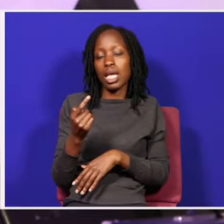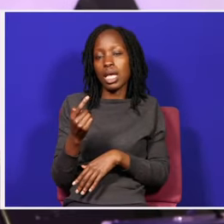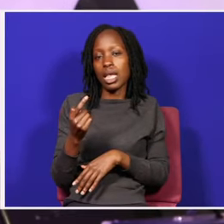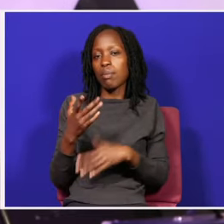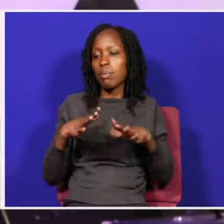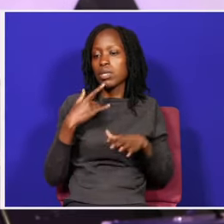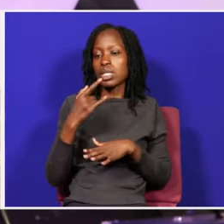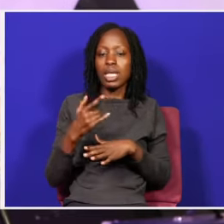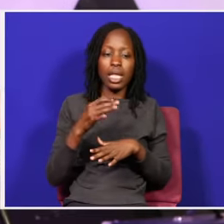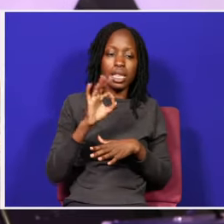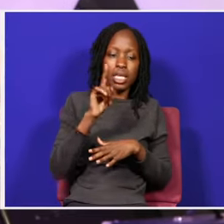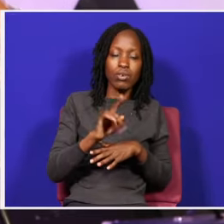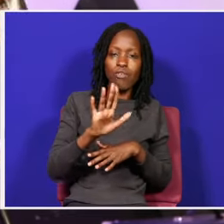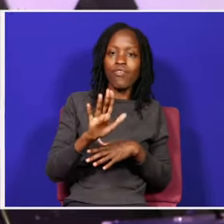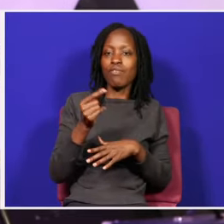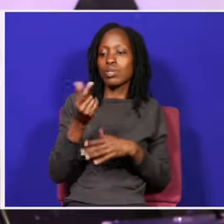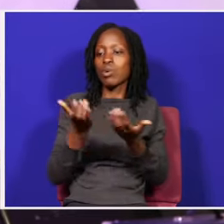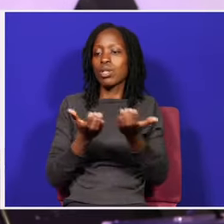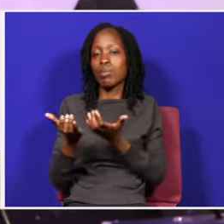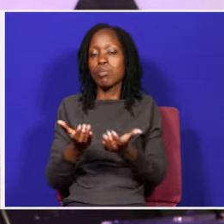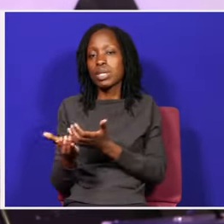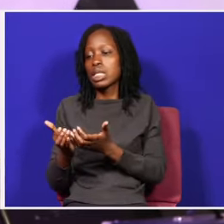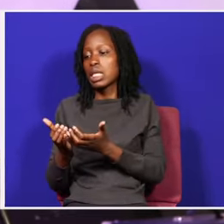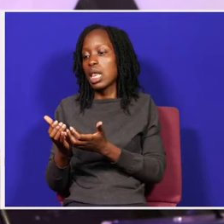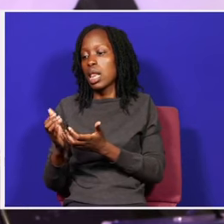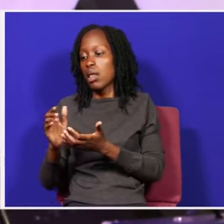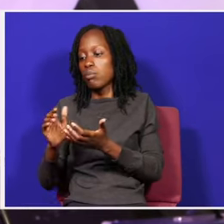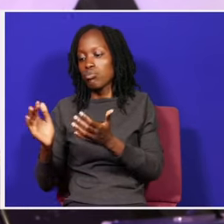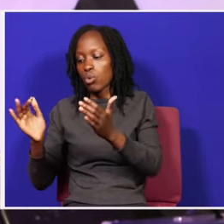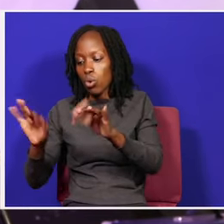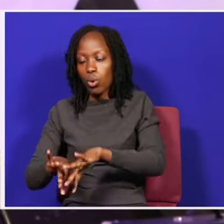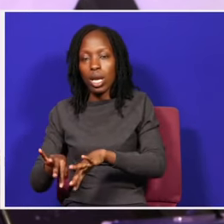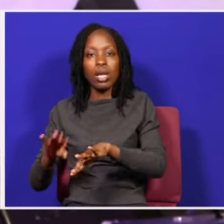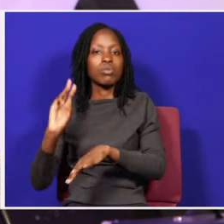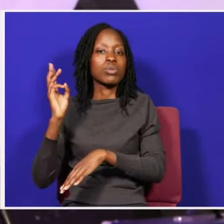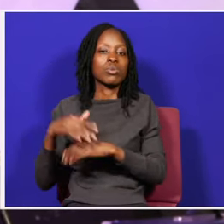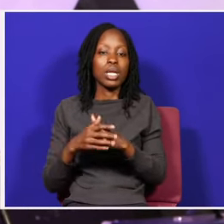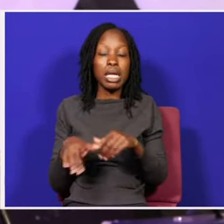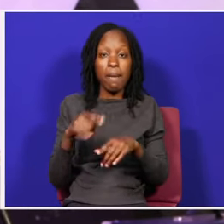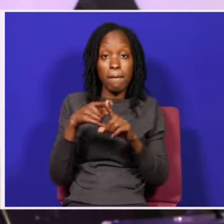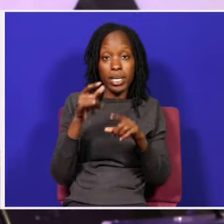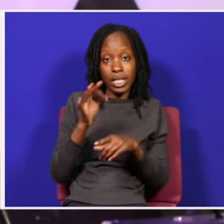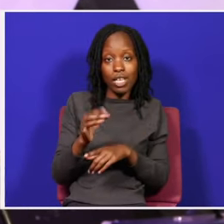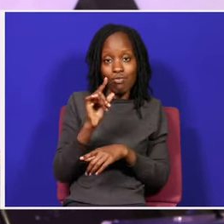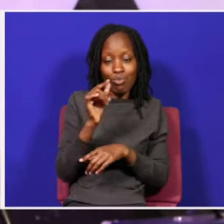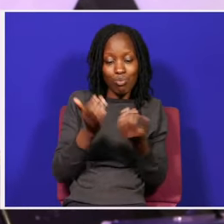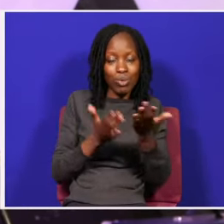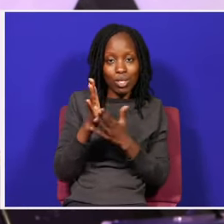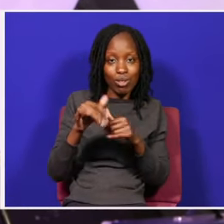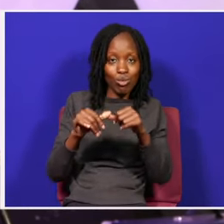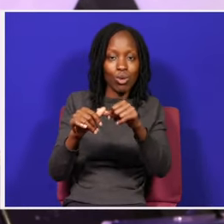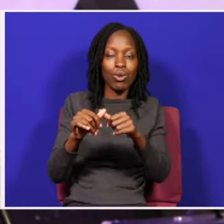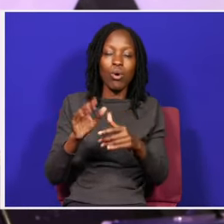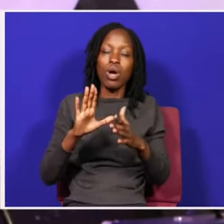small businesses don't always make it through the first year. But if you're one of the 2 out of 5 who are still at it, I encourage you to keep